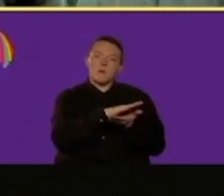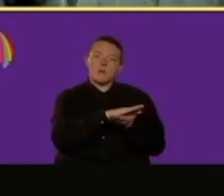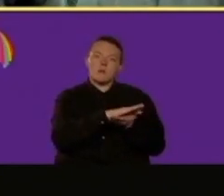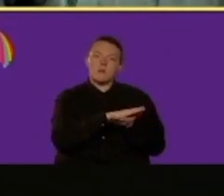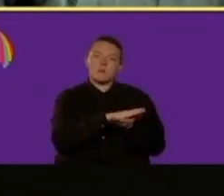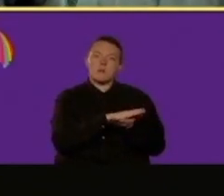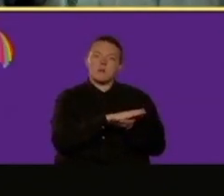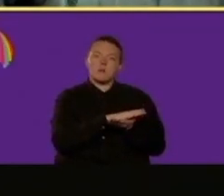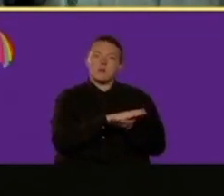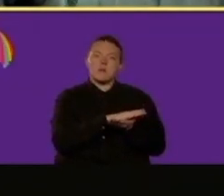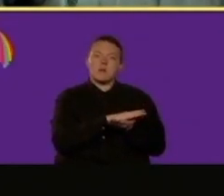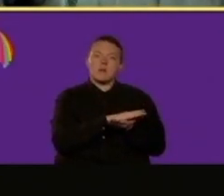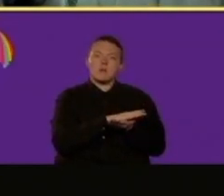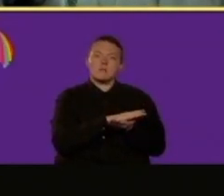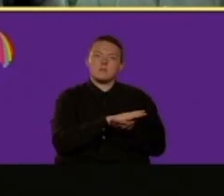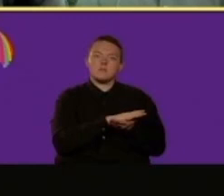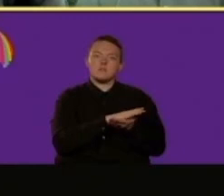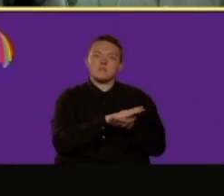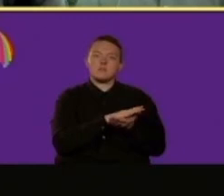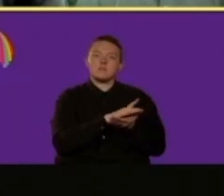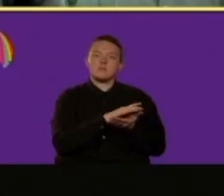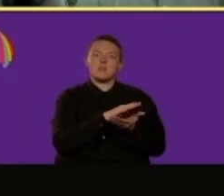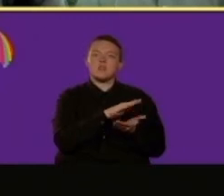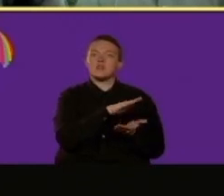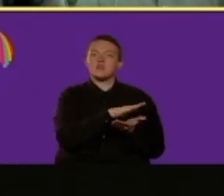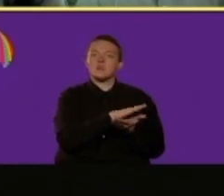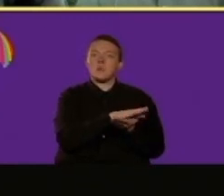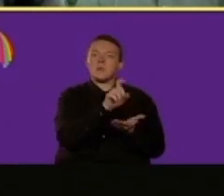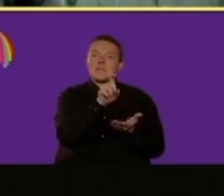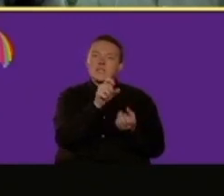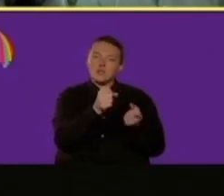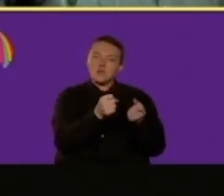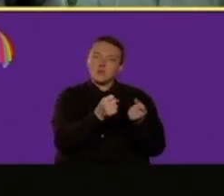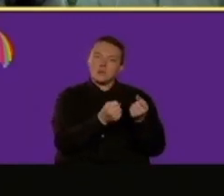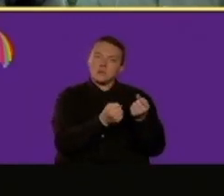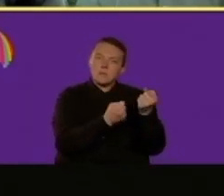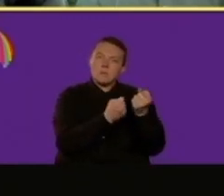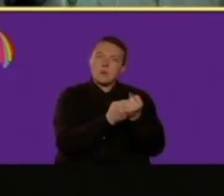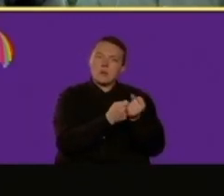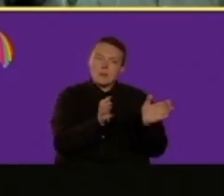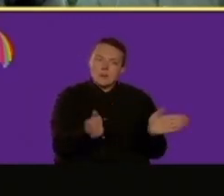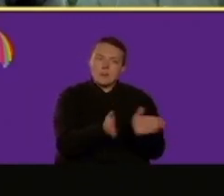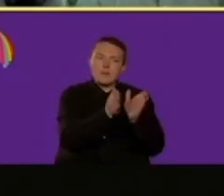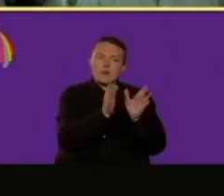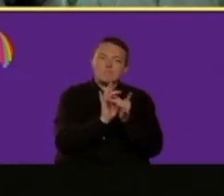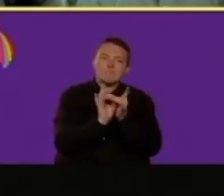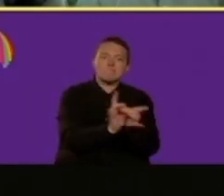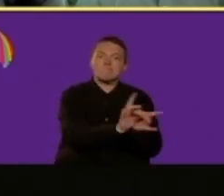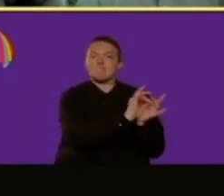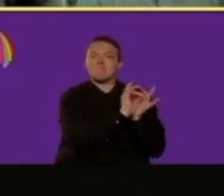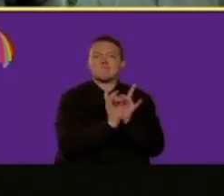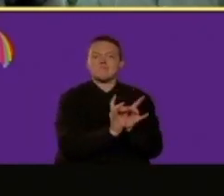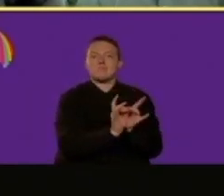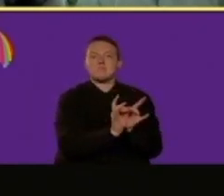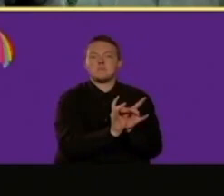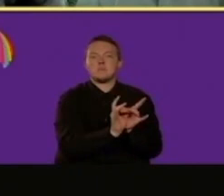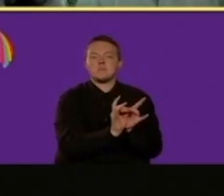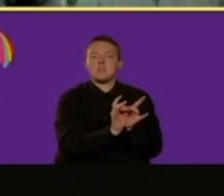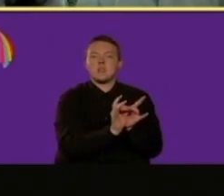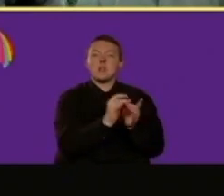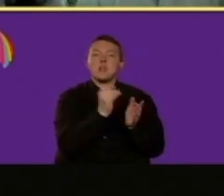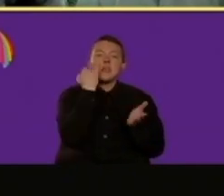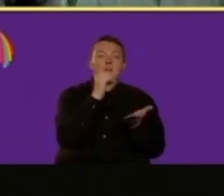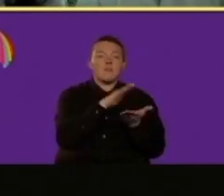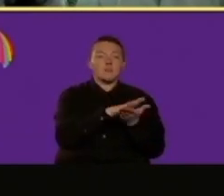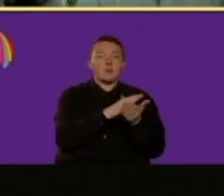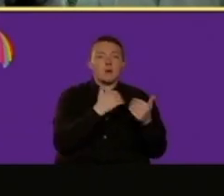resources for other schools or for other schools with lower resources. That is to promote this service